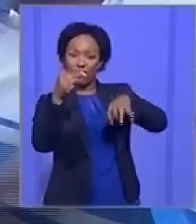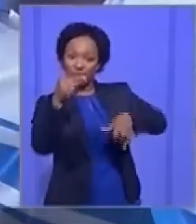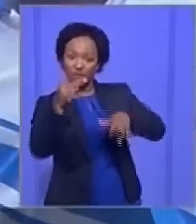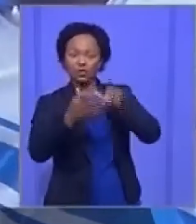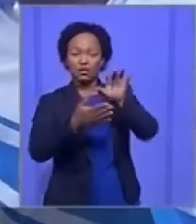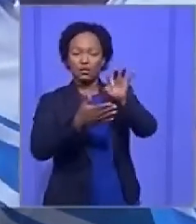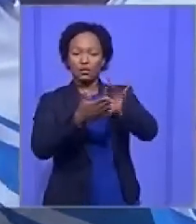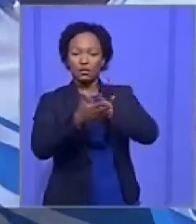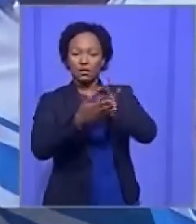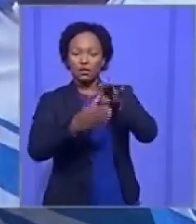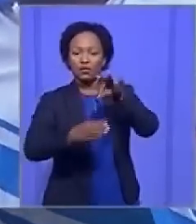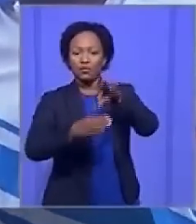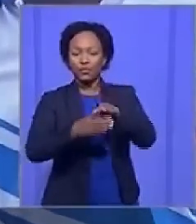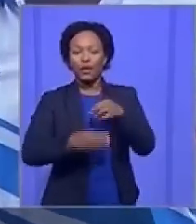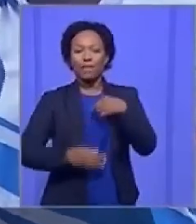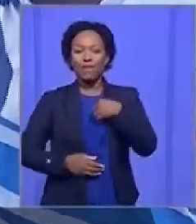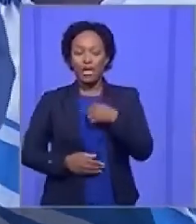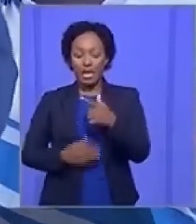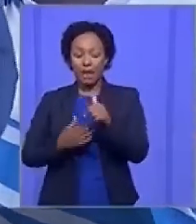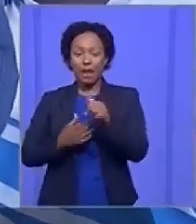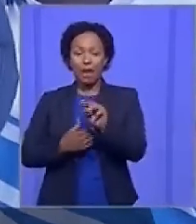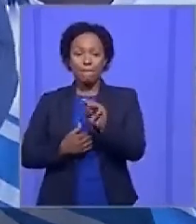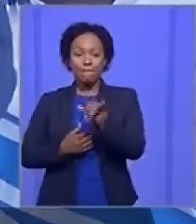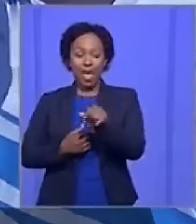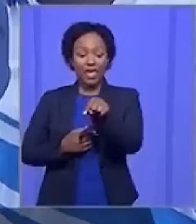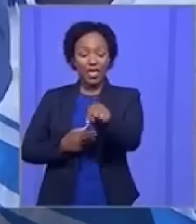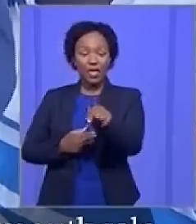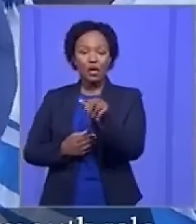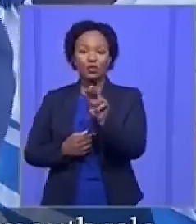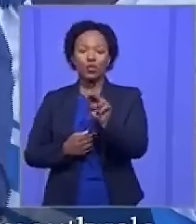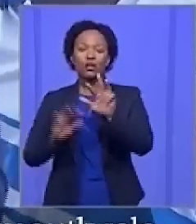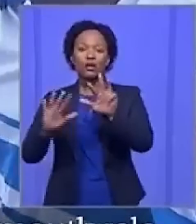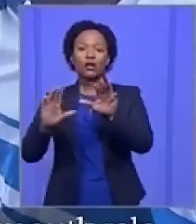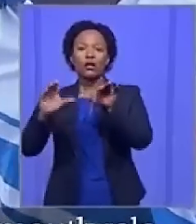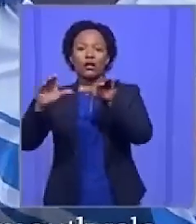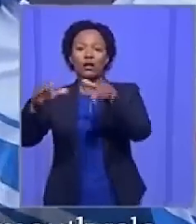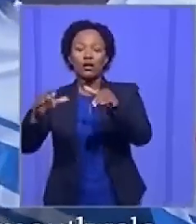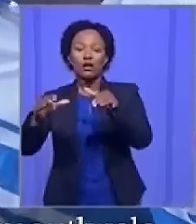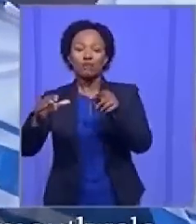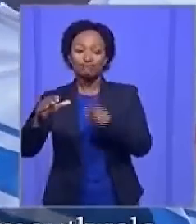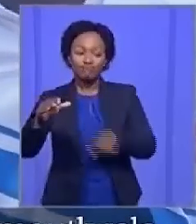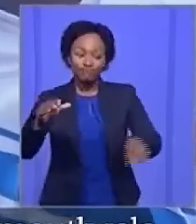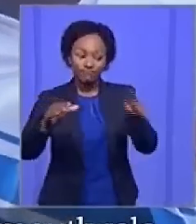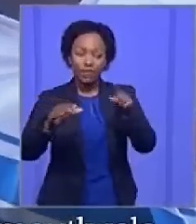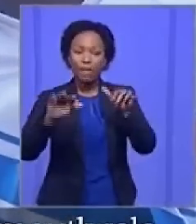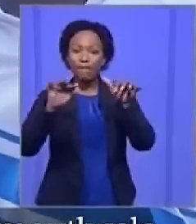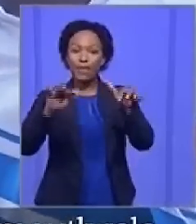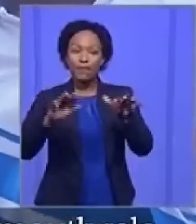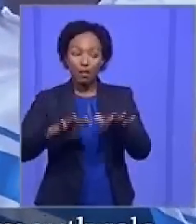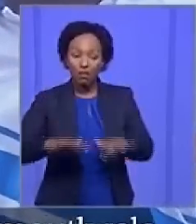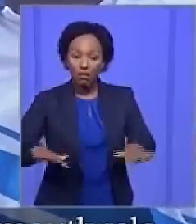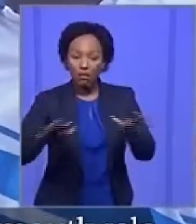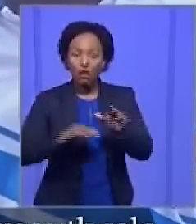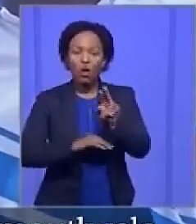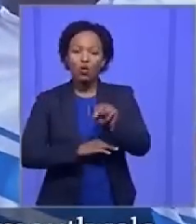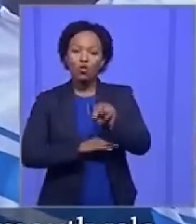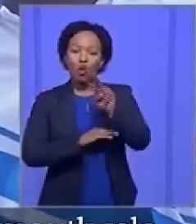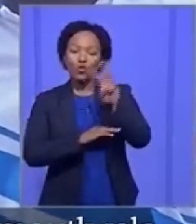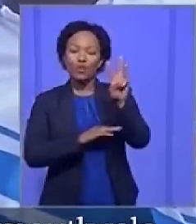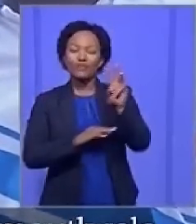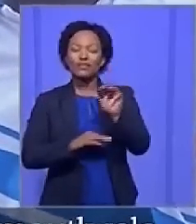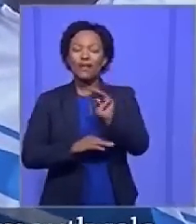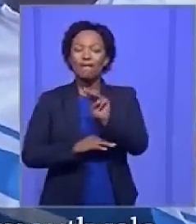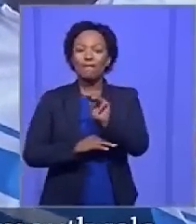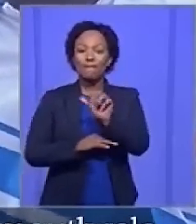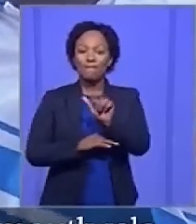May, I can make an undertaking to the people of Matlosana that if we get into being part of a provincial